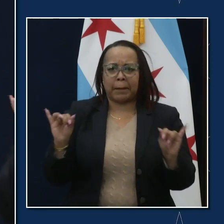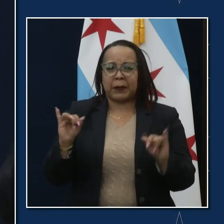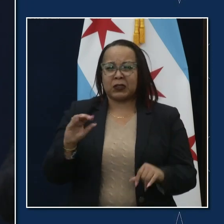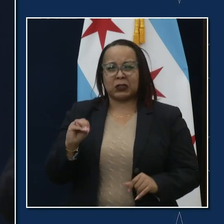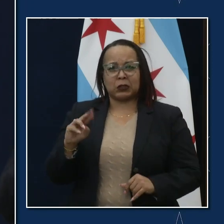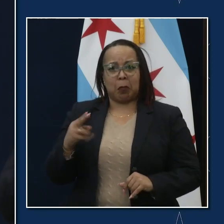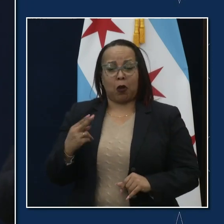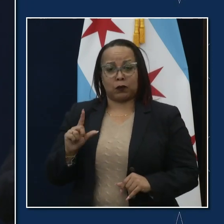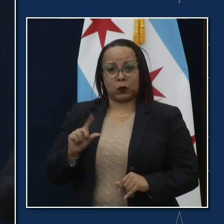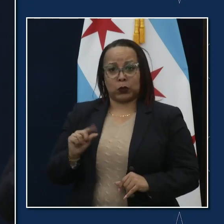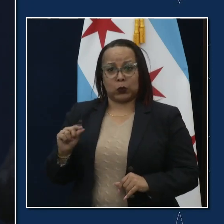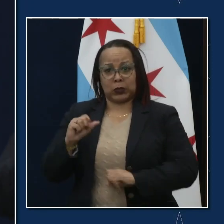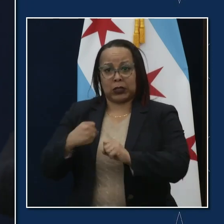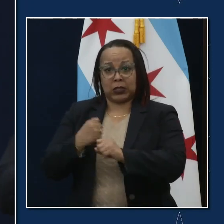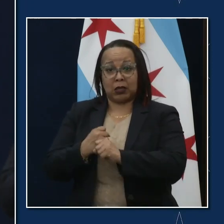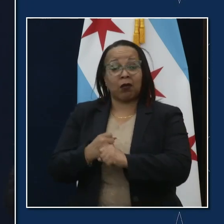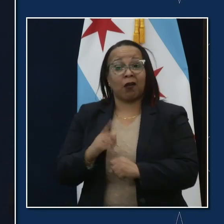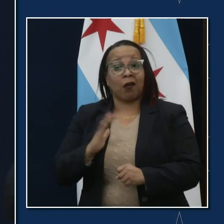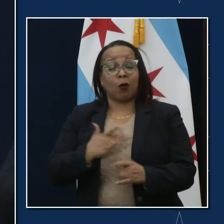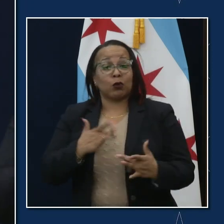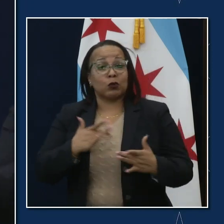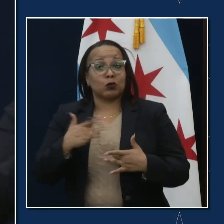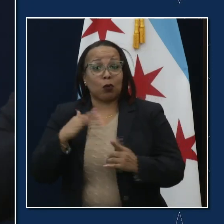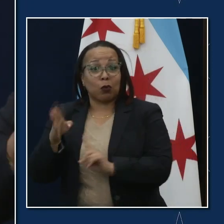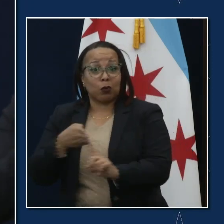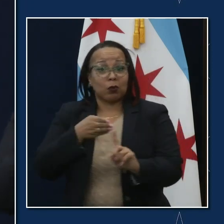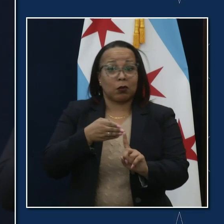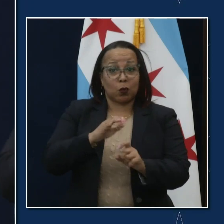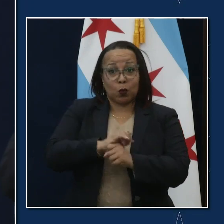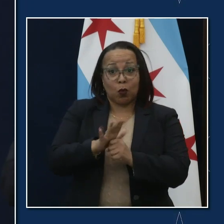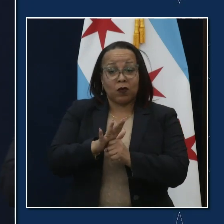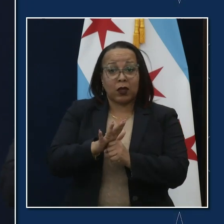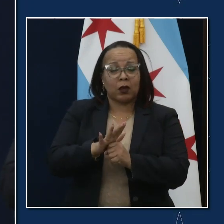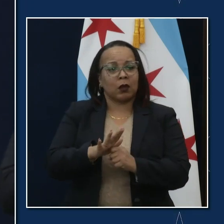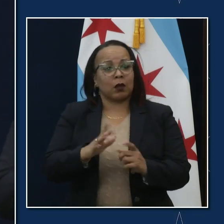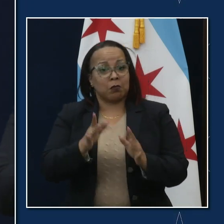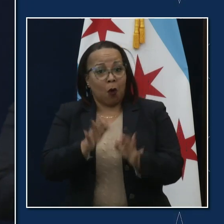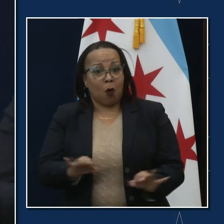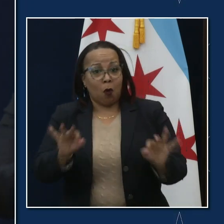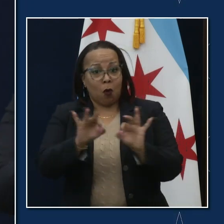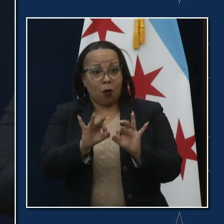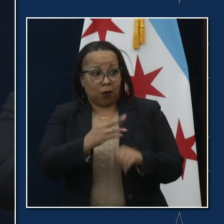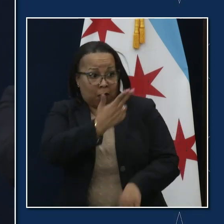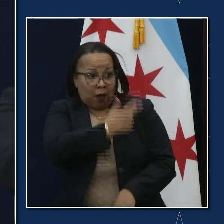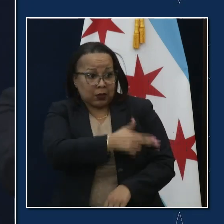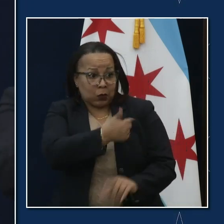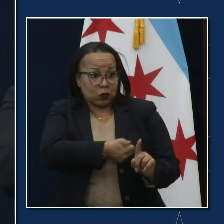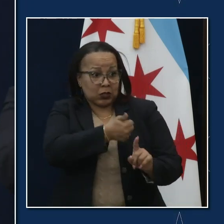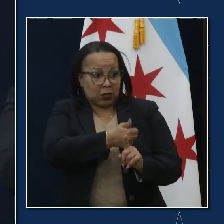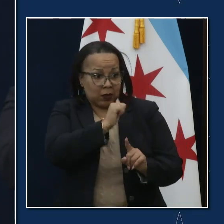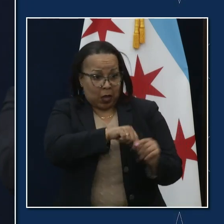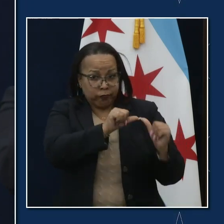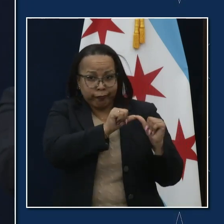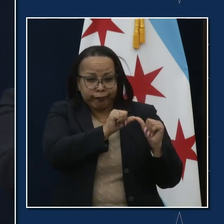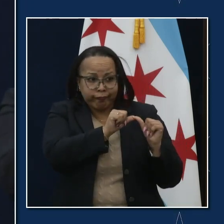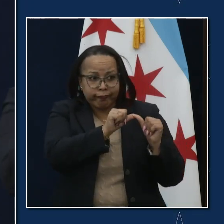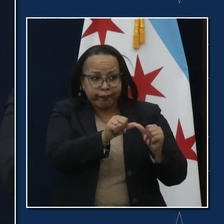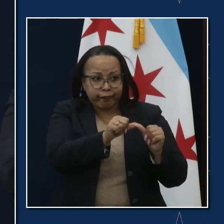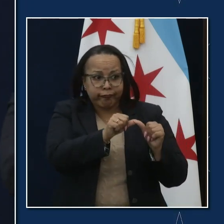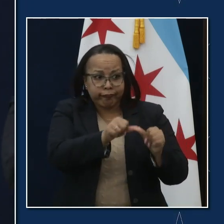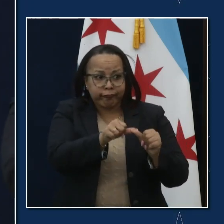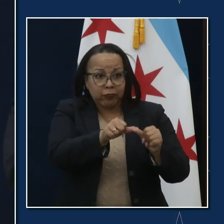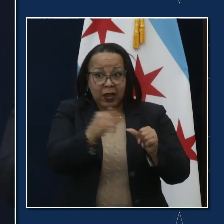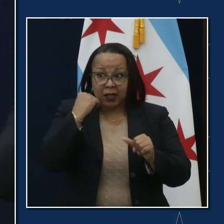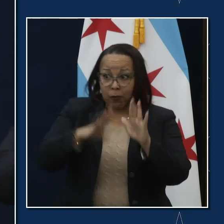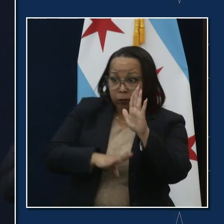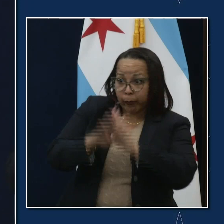of 2020, our primary concerns with COVID are making sure that our healthcare system can withstand any surge